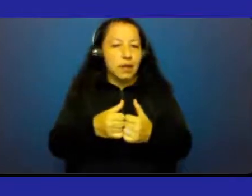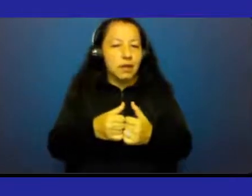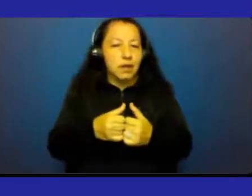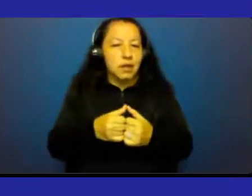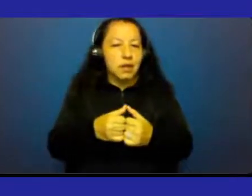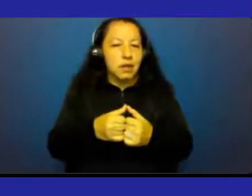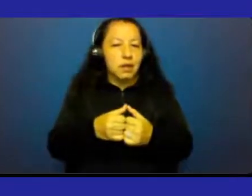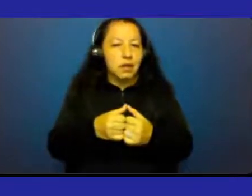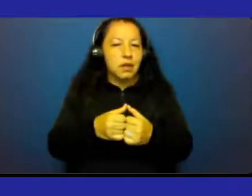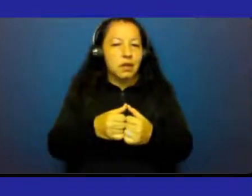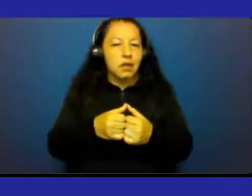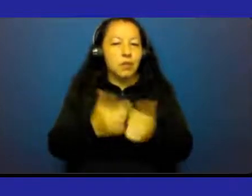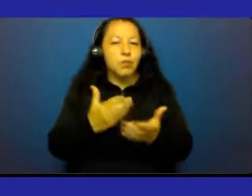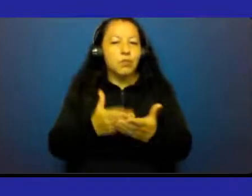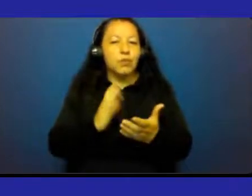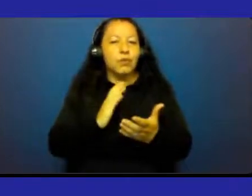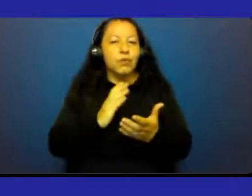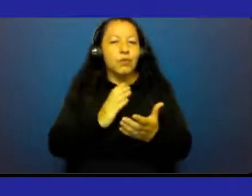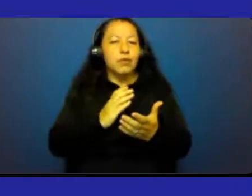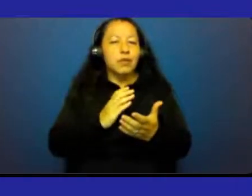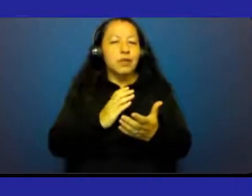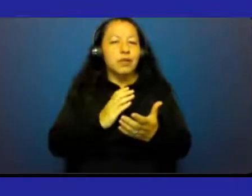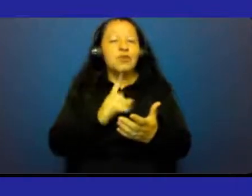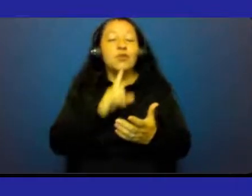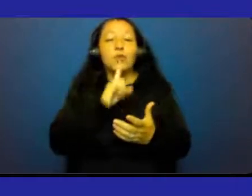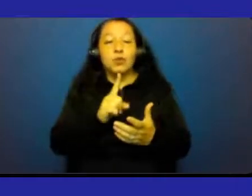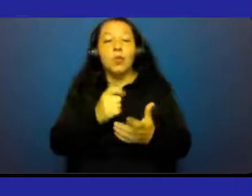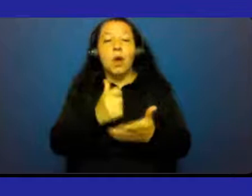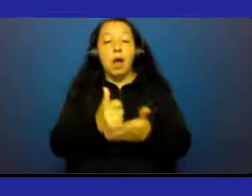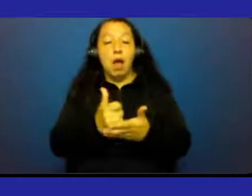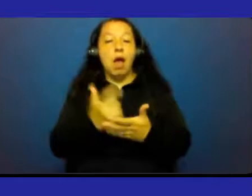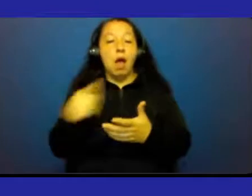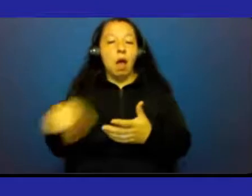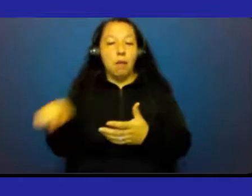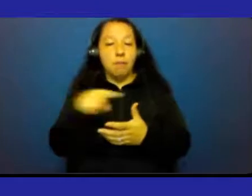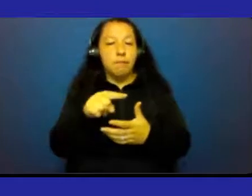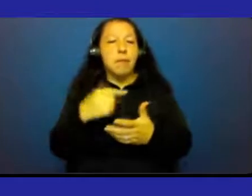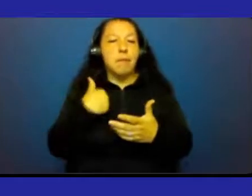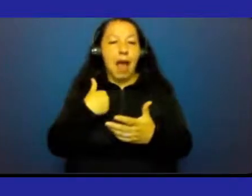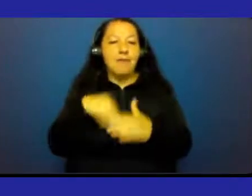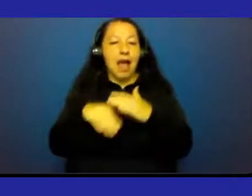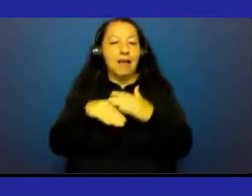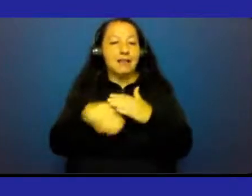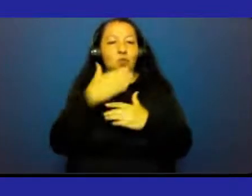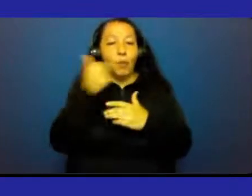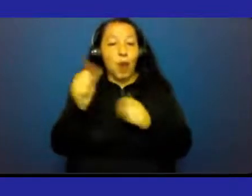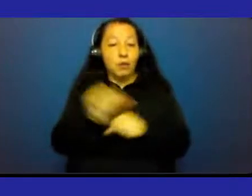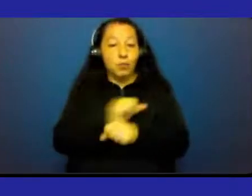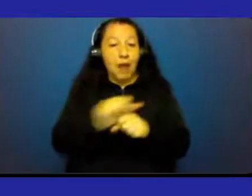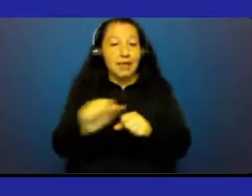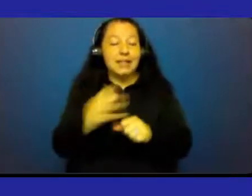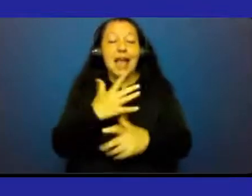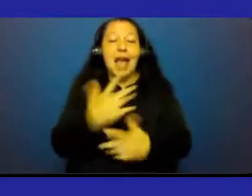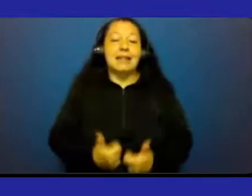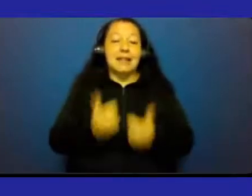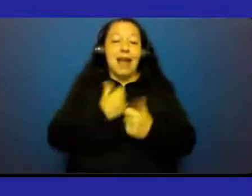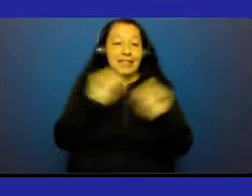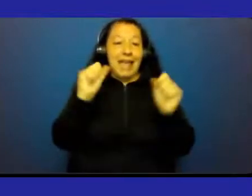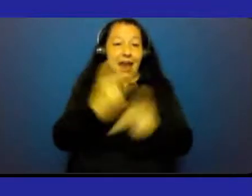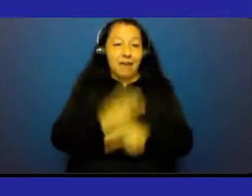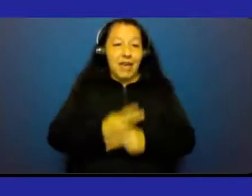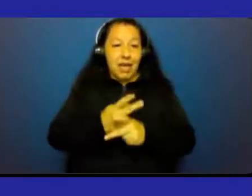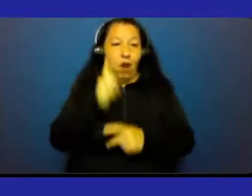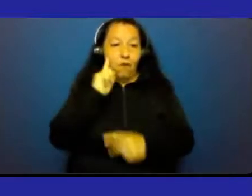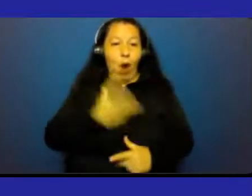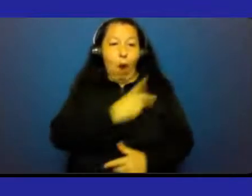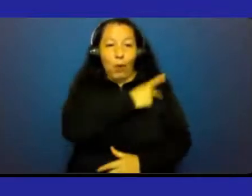cardiac arrest patients have access to best practice and life-saving care.